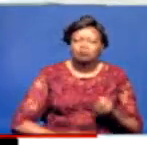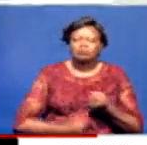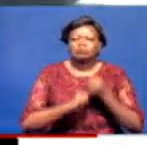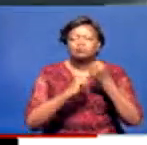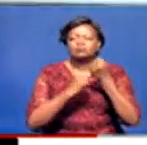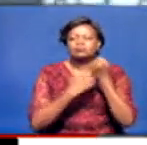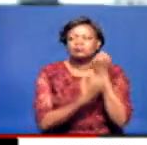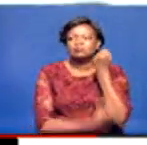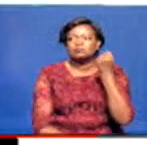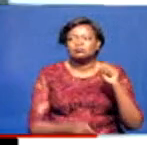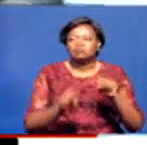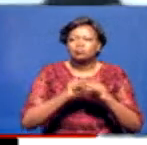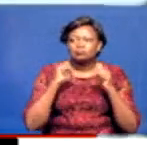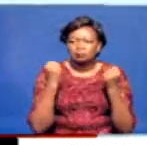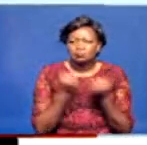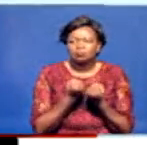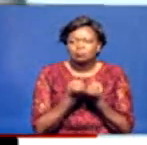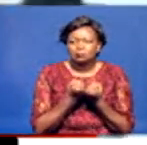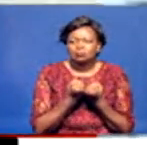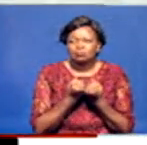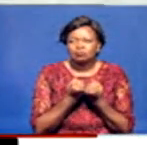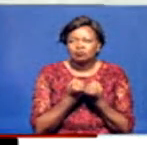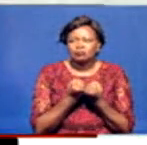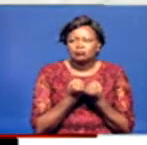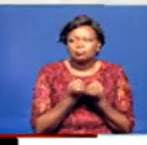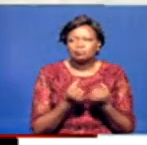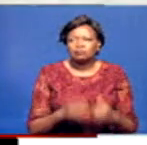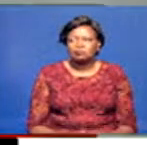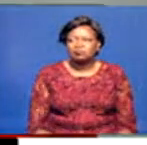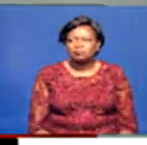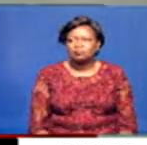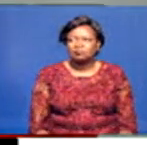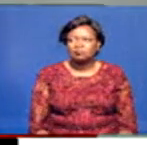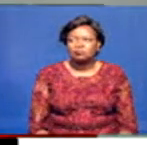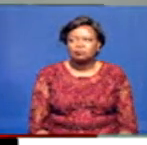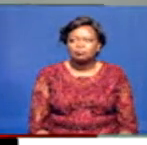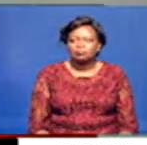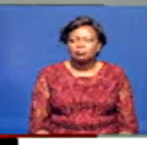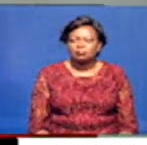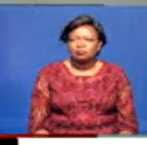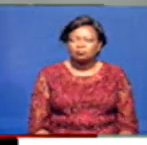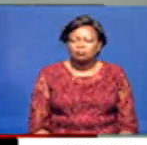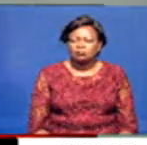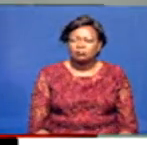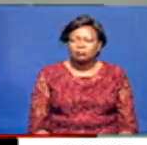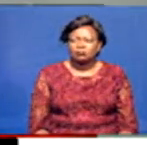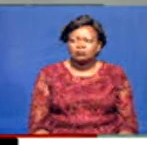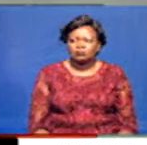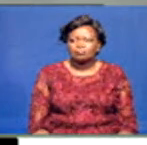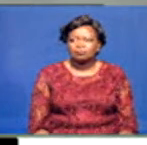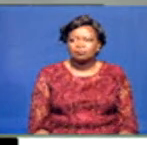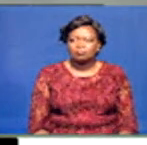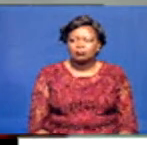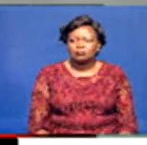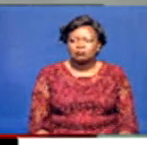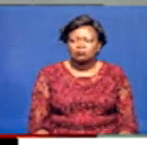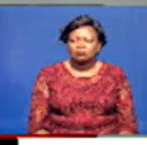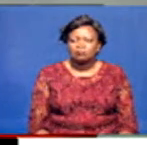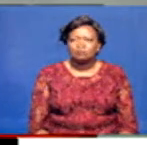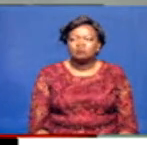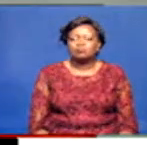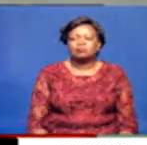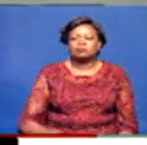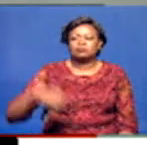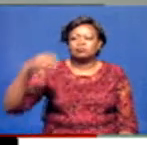For Prime Edition, I am Teresa Mutai. An electronic manufacturer